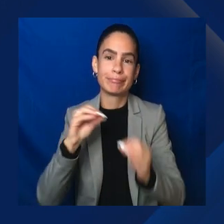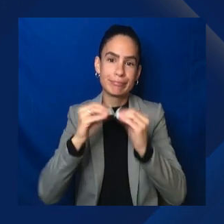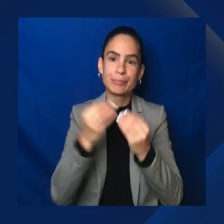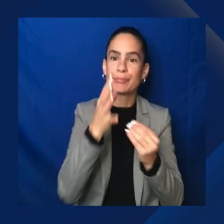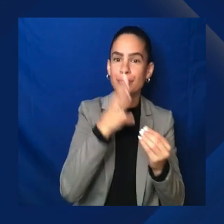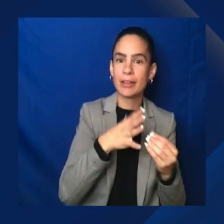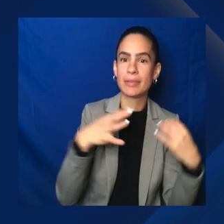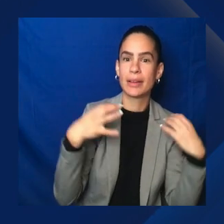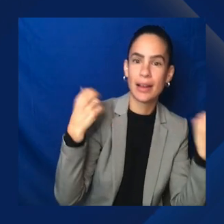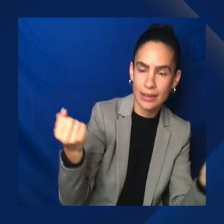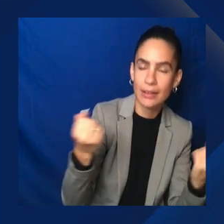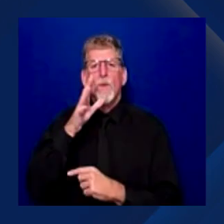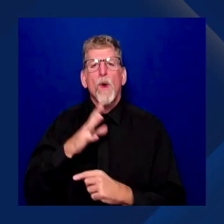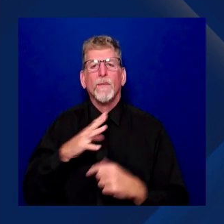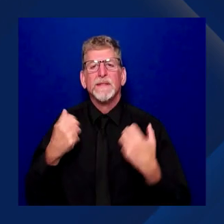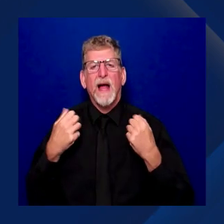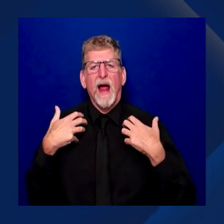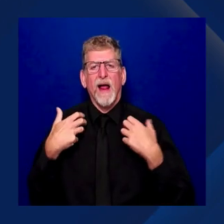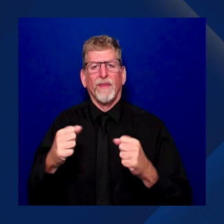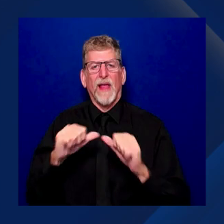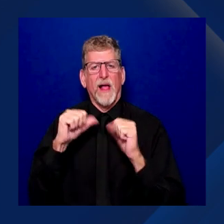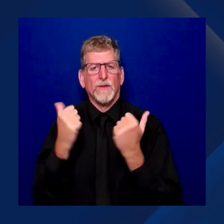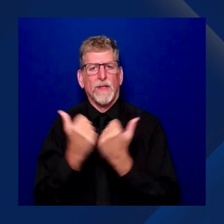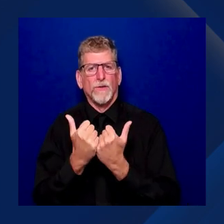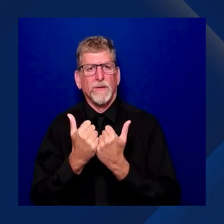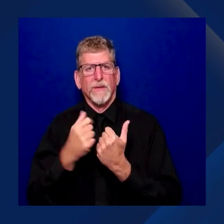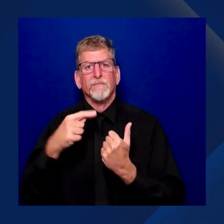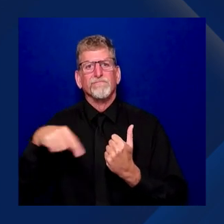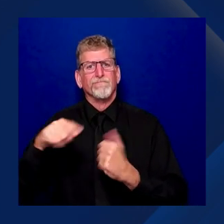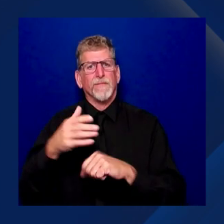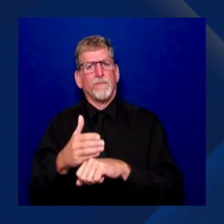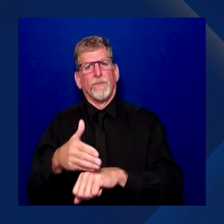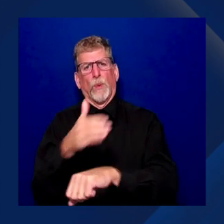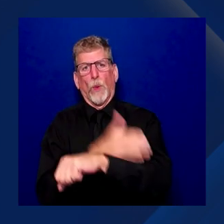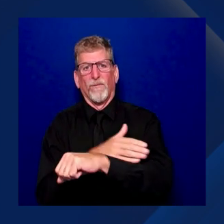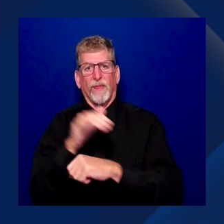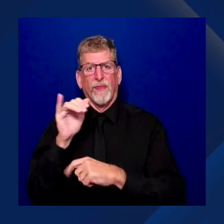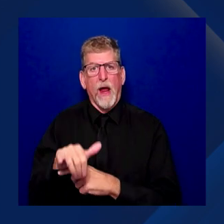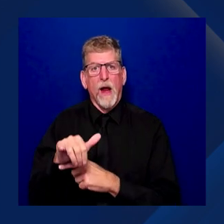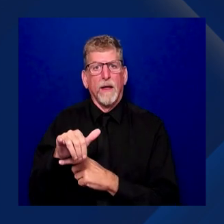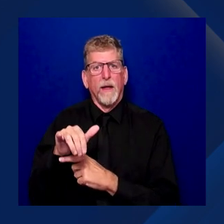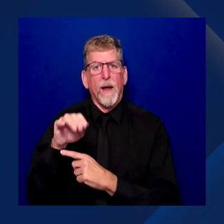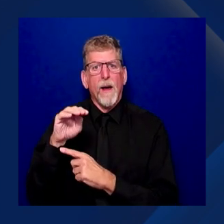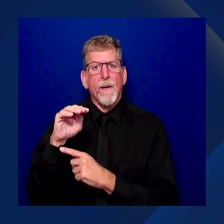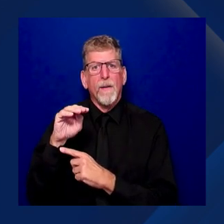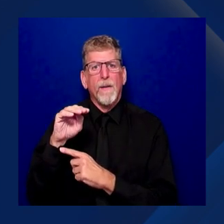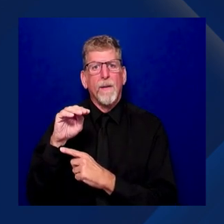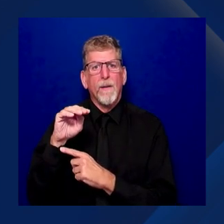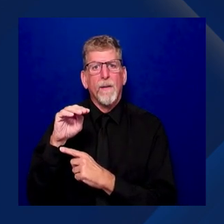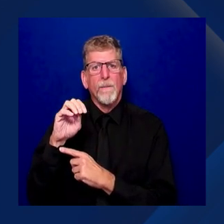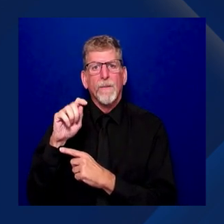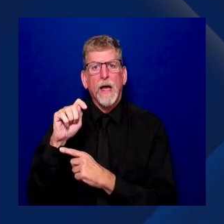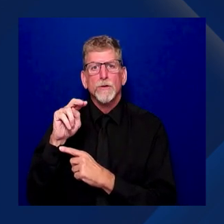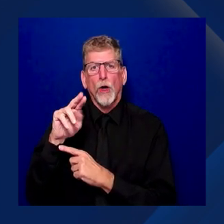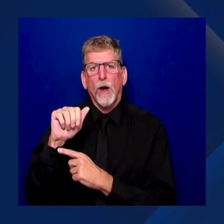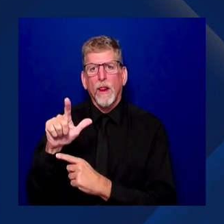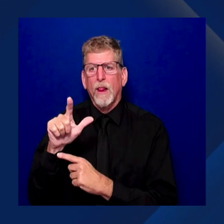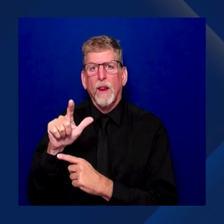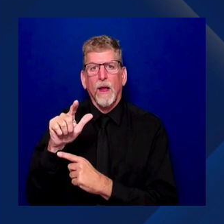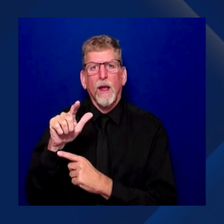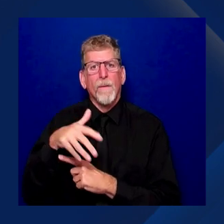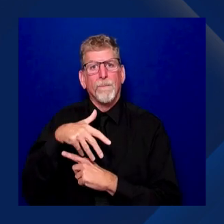is essential because, frankly, every woman, pregnant, and birthing person deserves to receive care in a system that values their